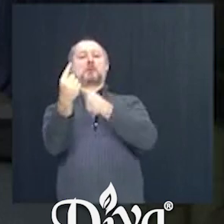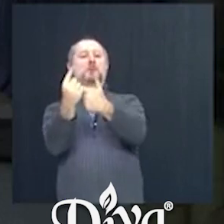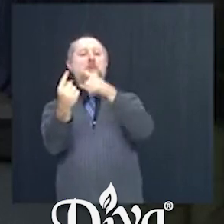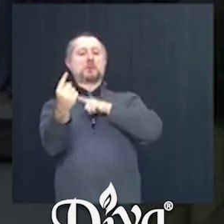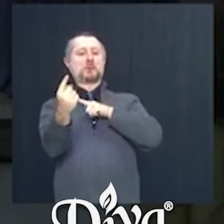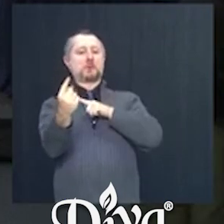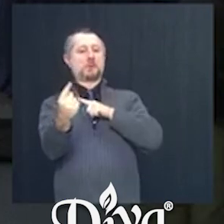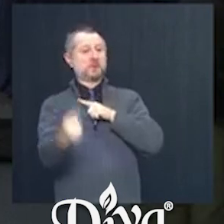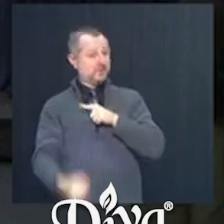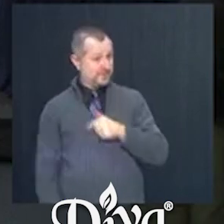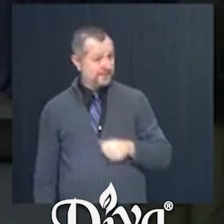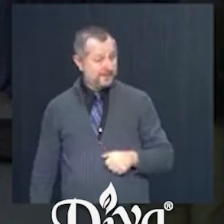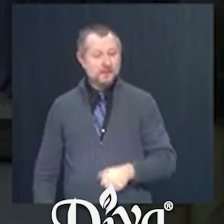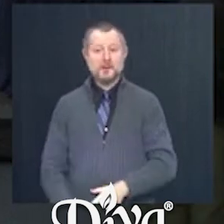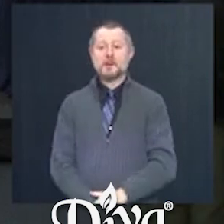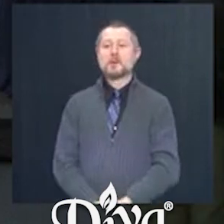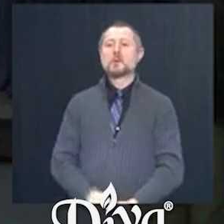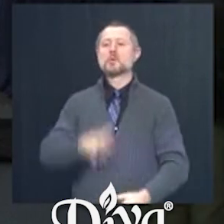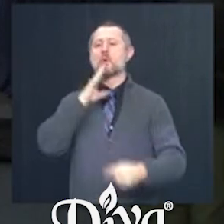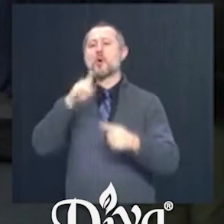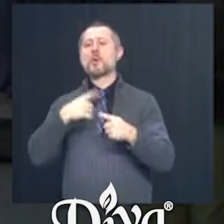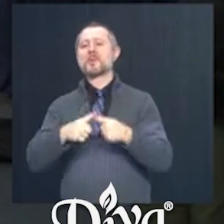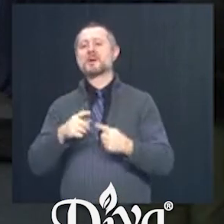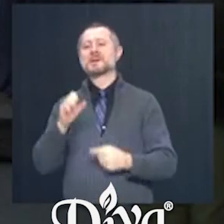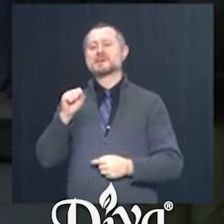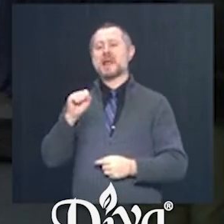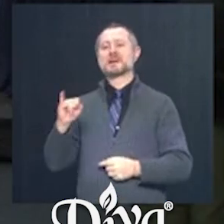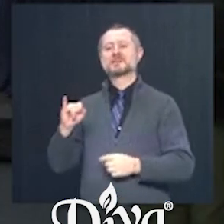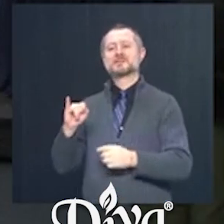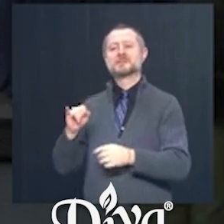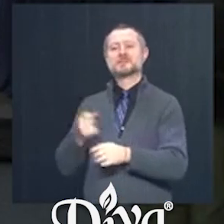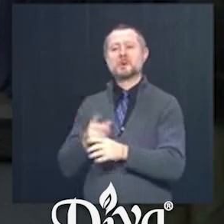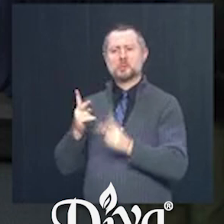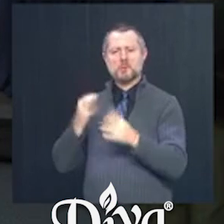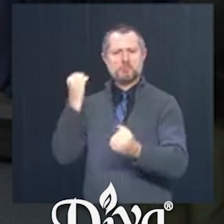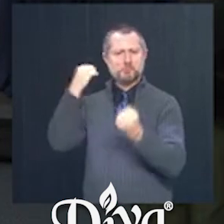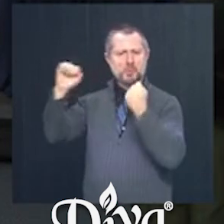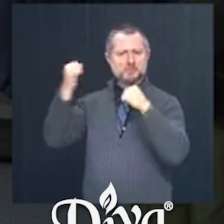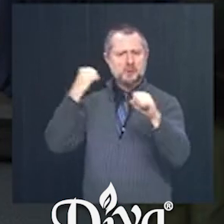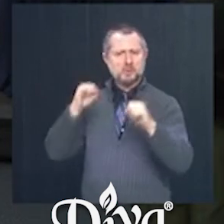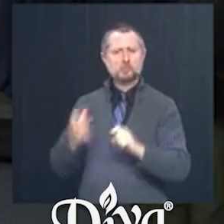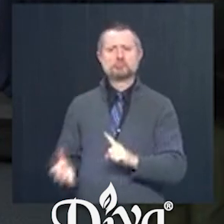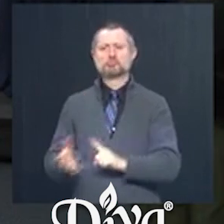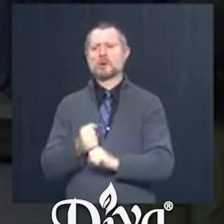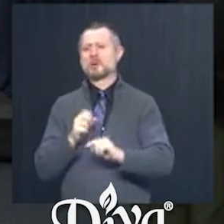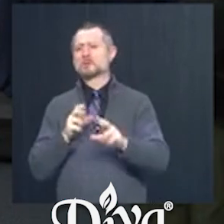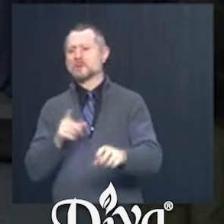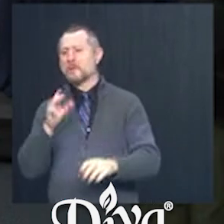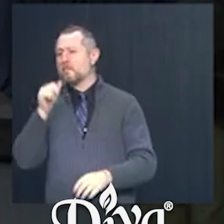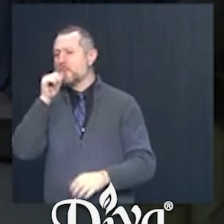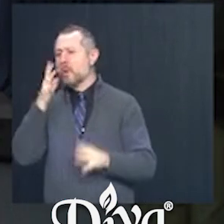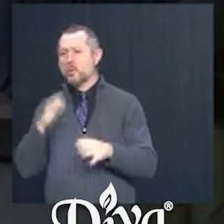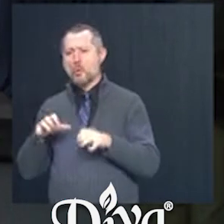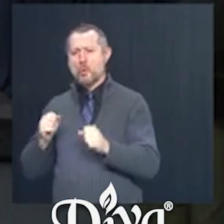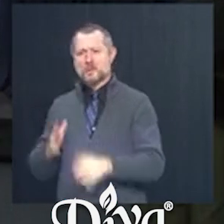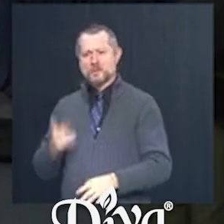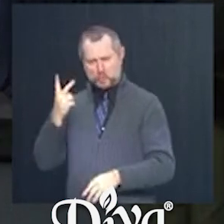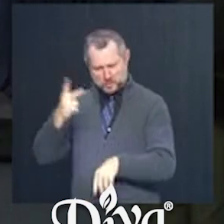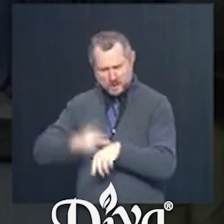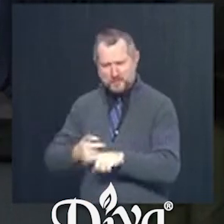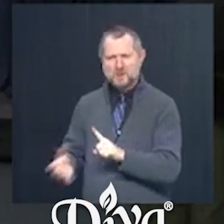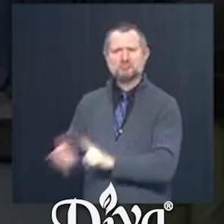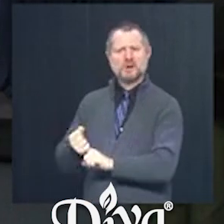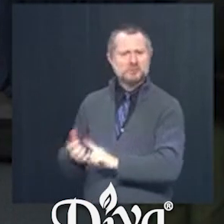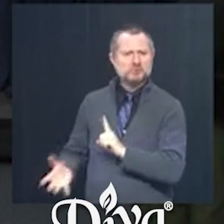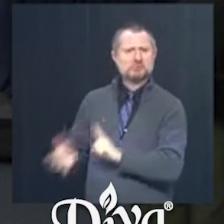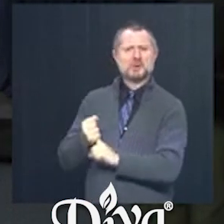talk about the situation in Staten Island? As you know, there were gathering protests. They've arrested the bar owner there a couple of times. Kind of an ugly incident we